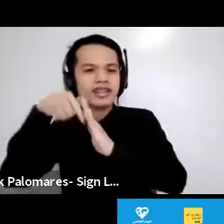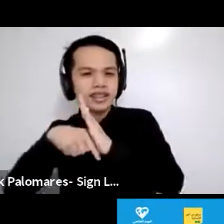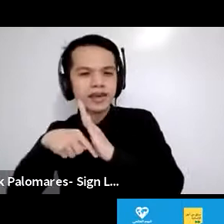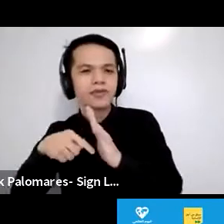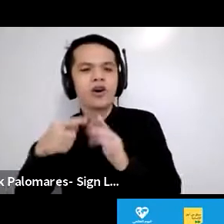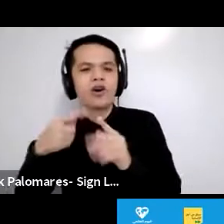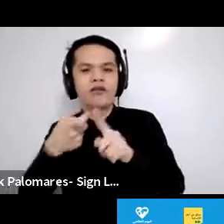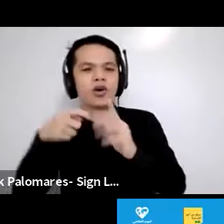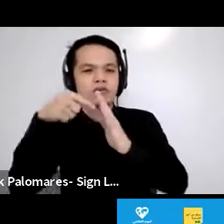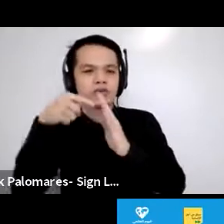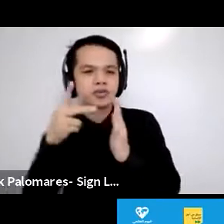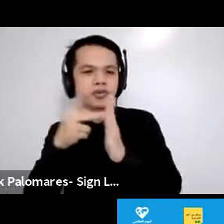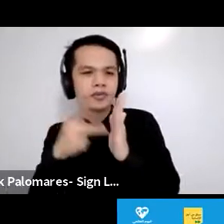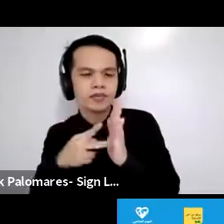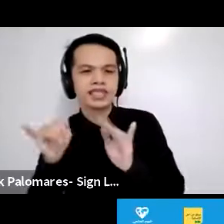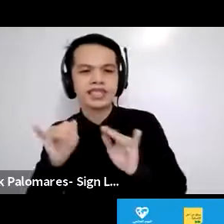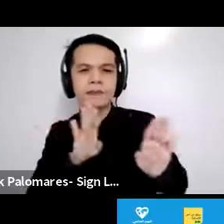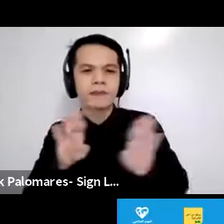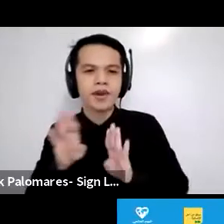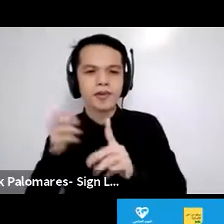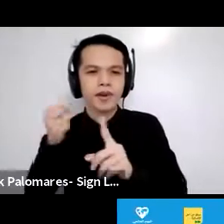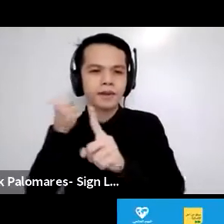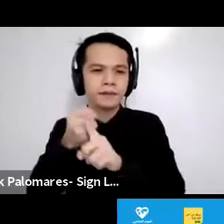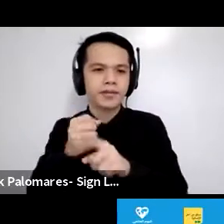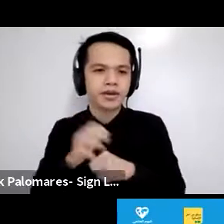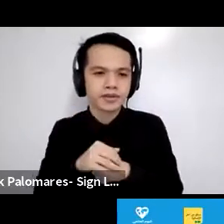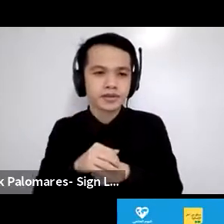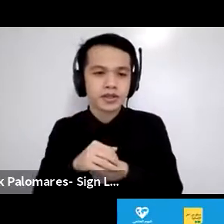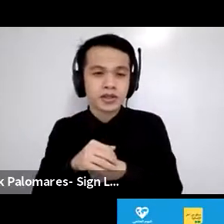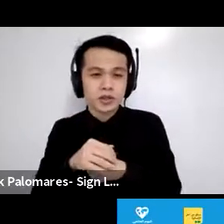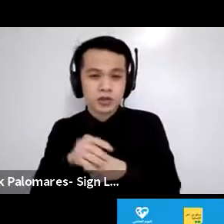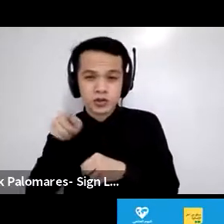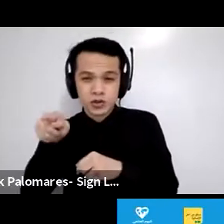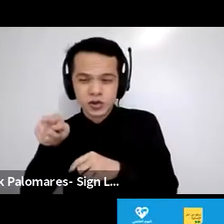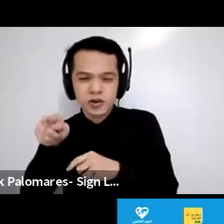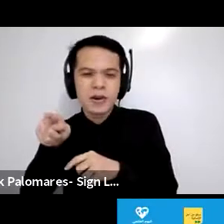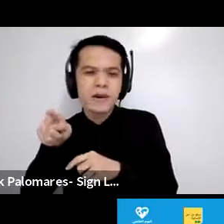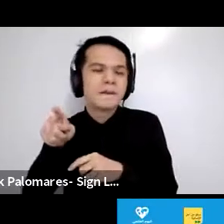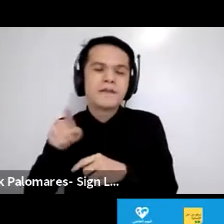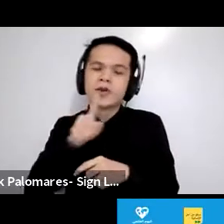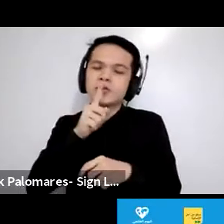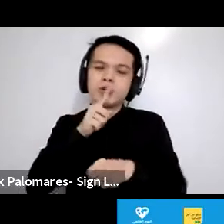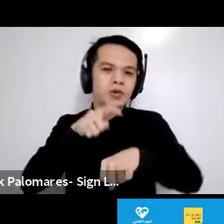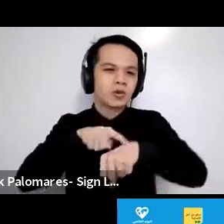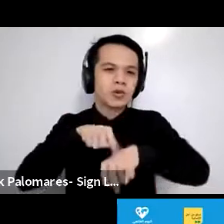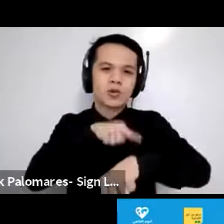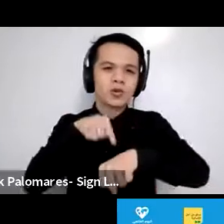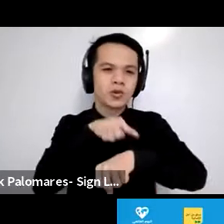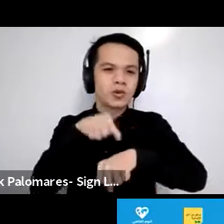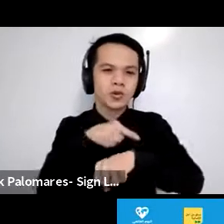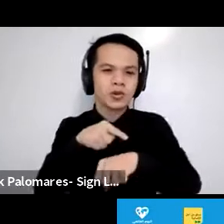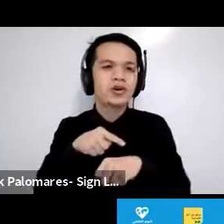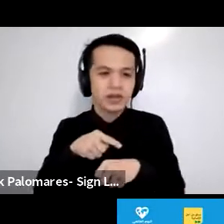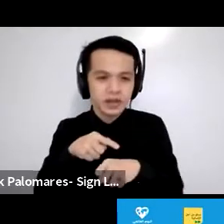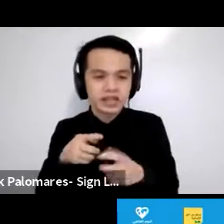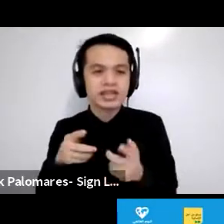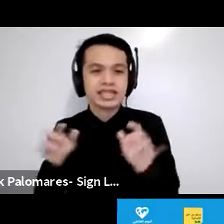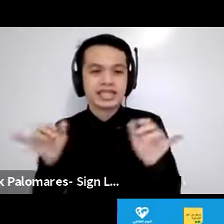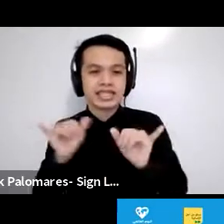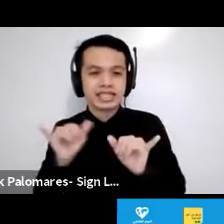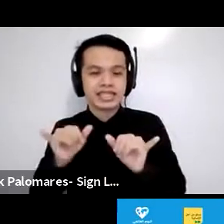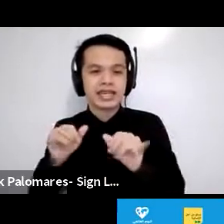and behavioral impacts. Achieving this will, of course, take time, and thus our sustained